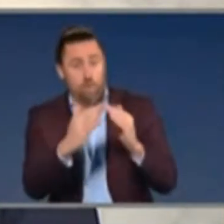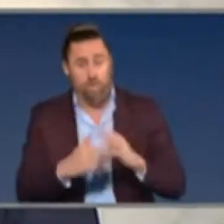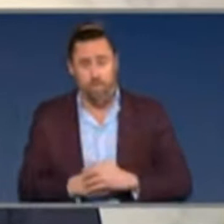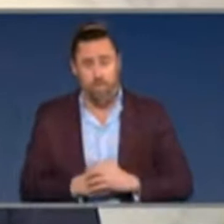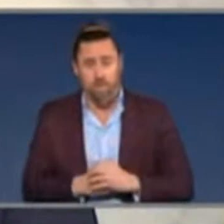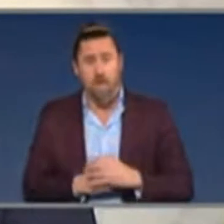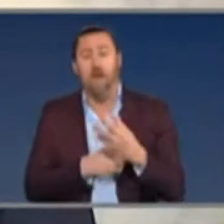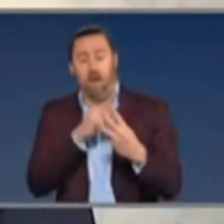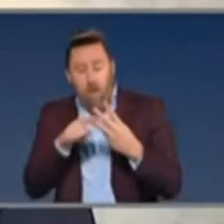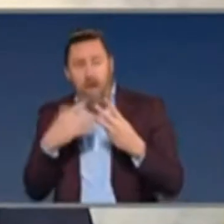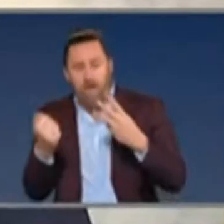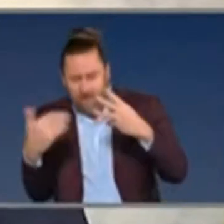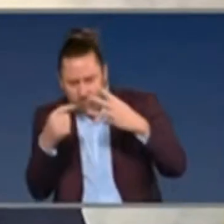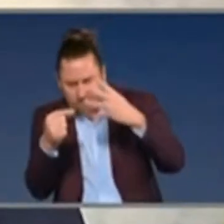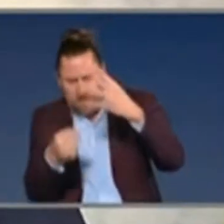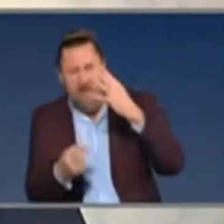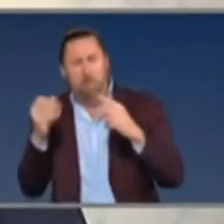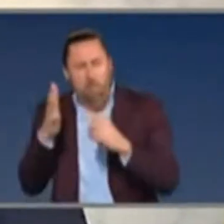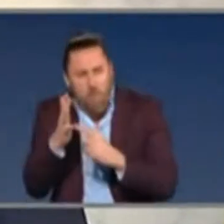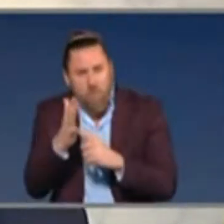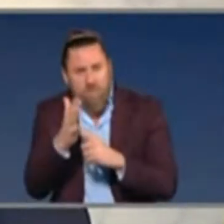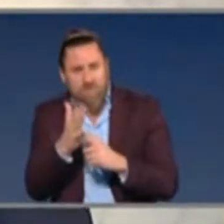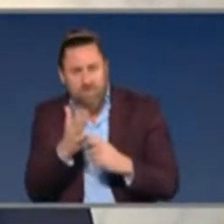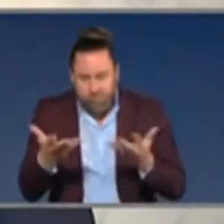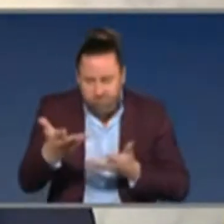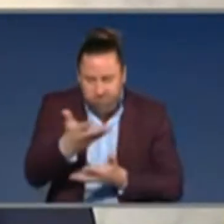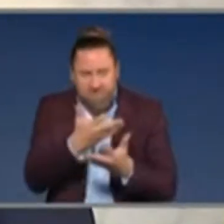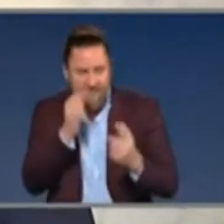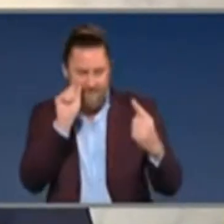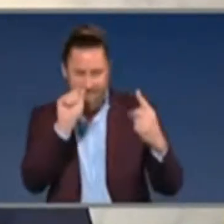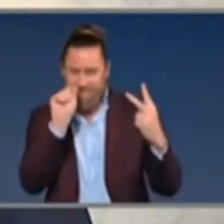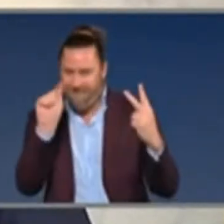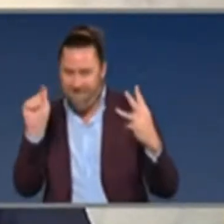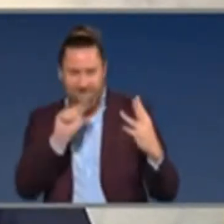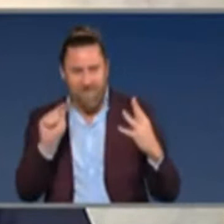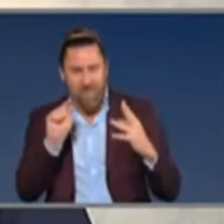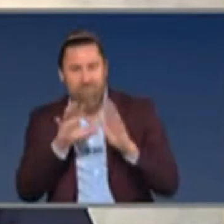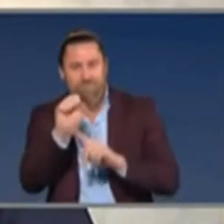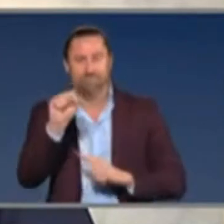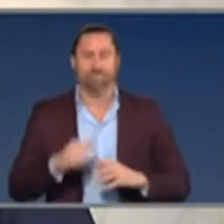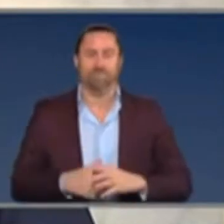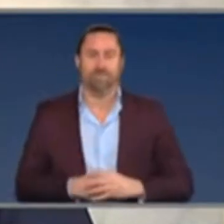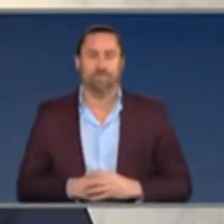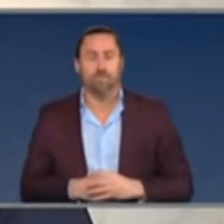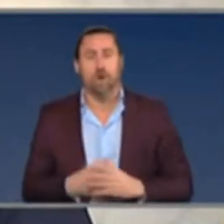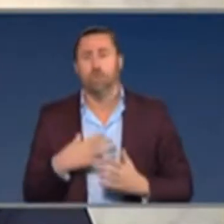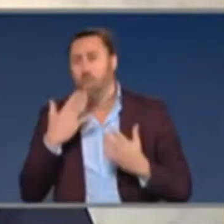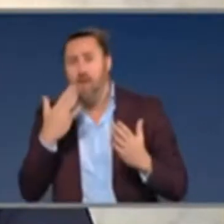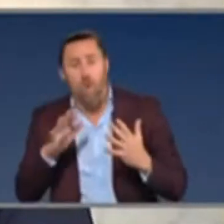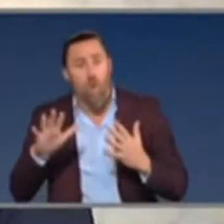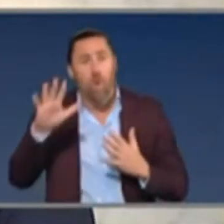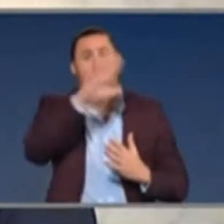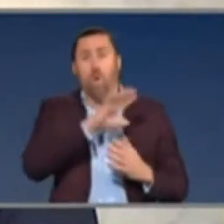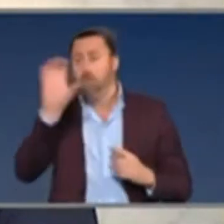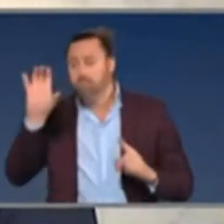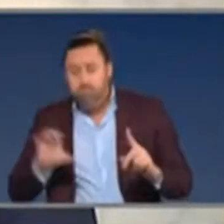targets to focus in key and critical areas. But I also want to acknowledge every state and territory Aboriginal Affairs Minister, because